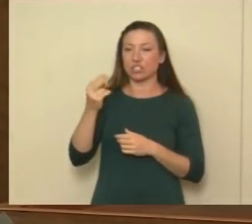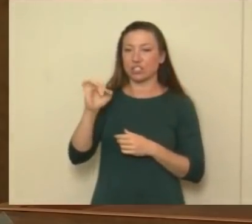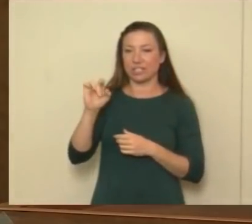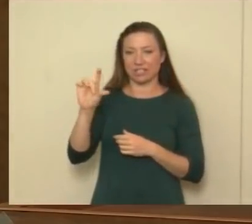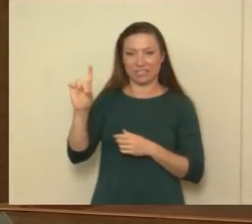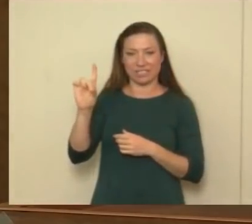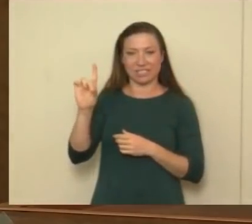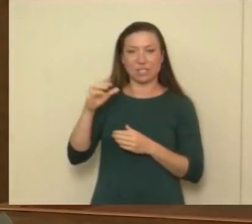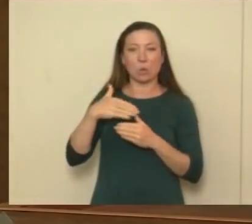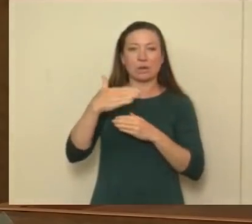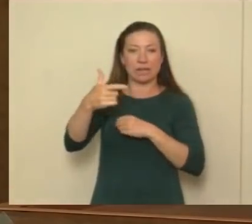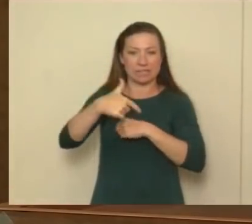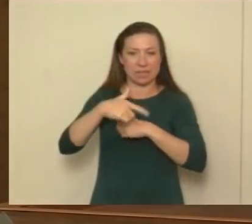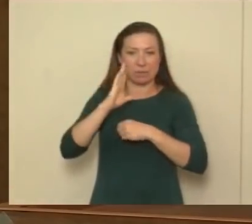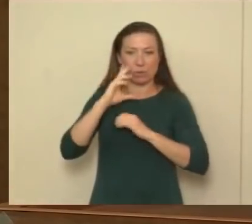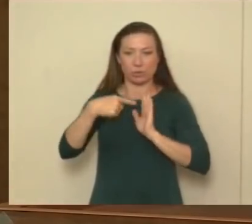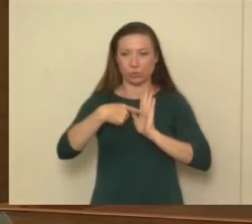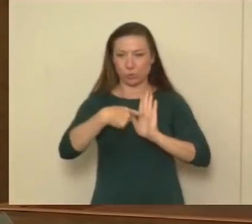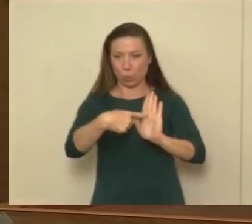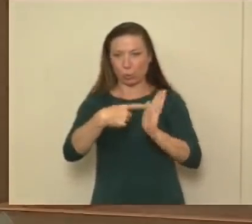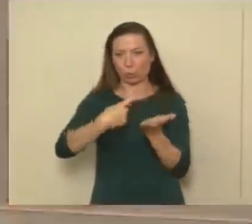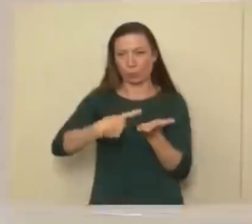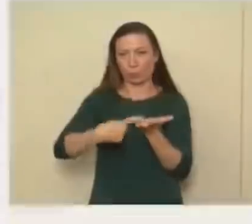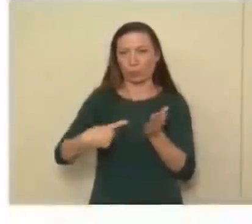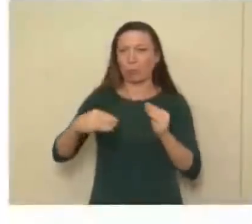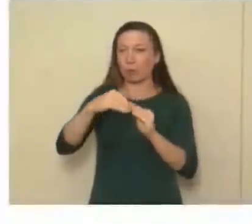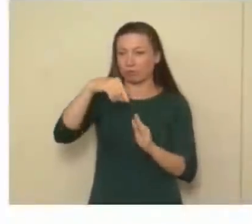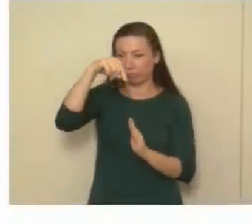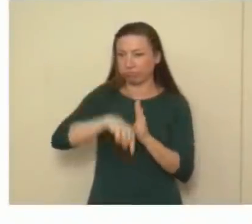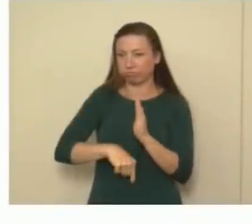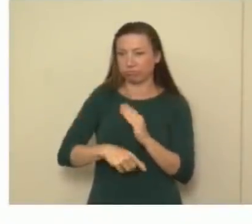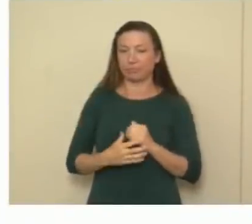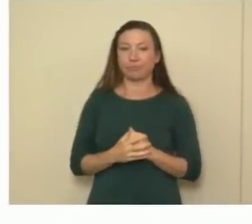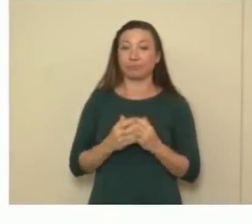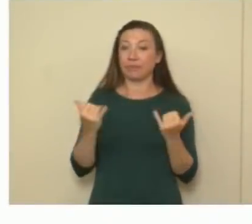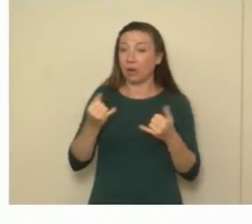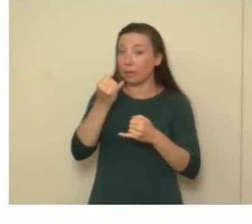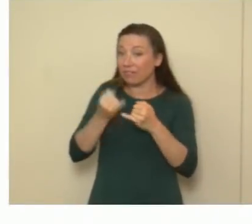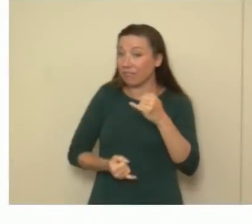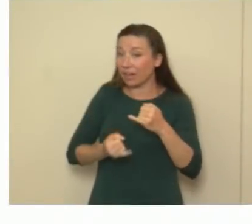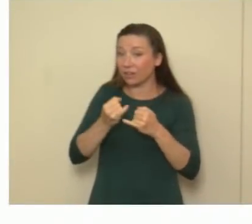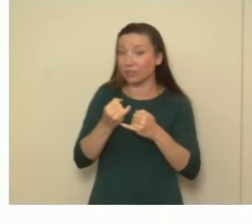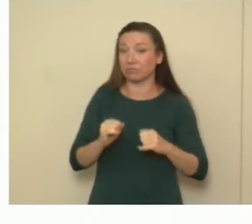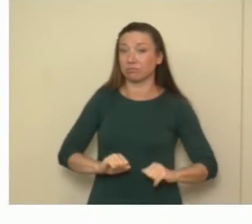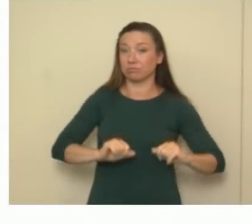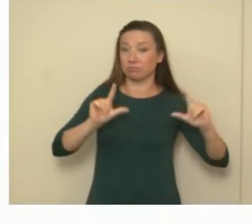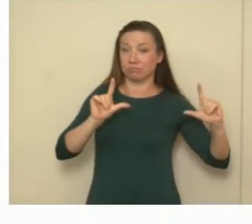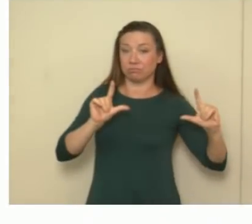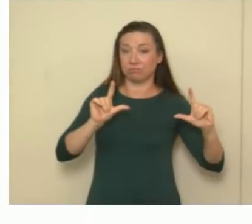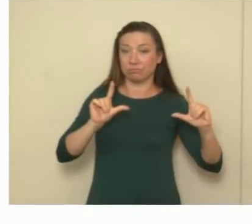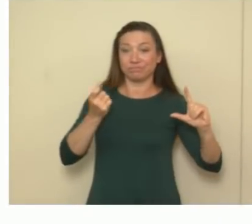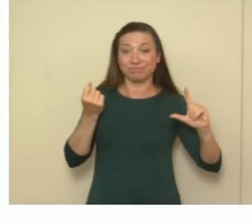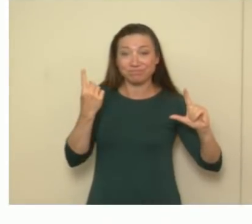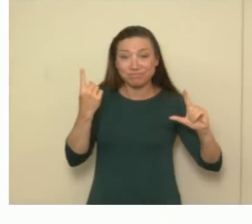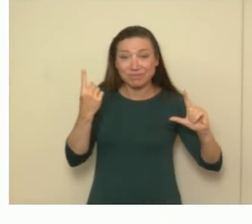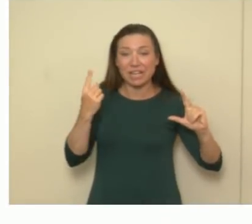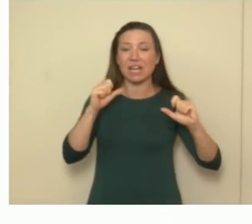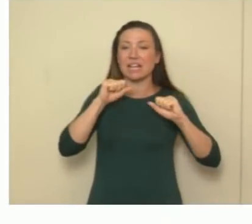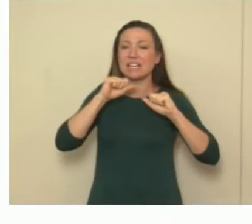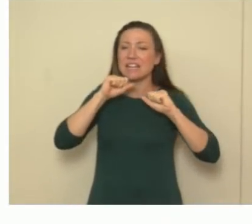my final slide is that nothing about the virus has changed. It has